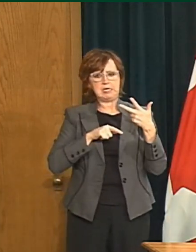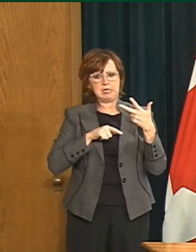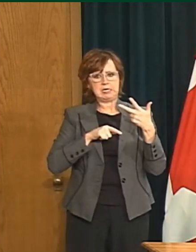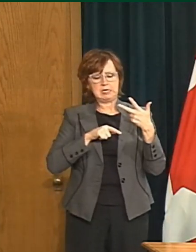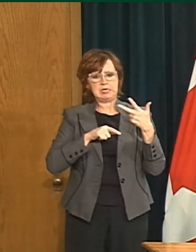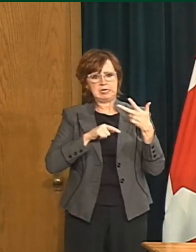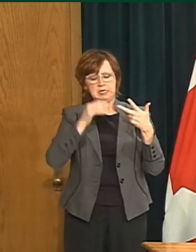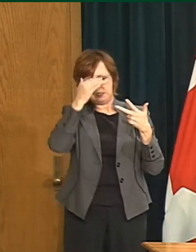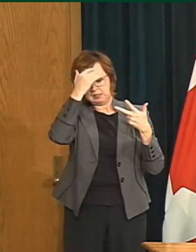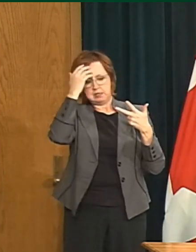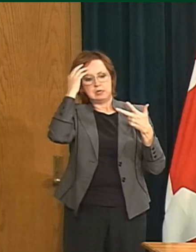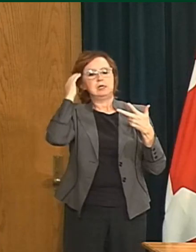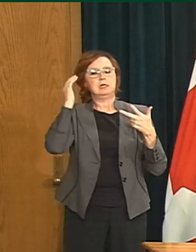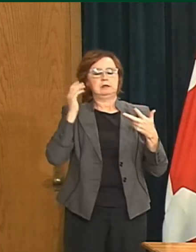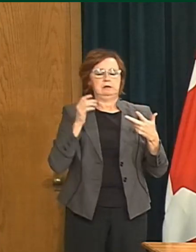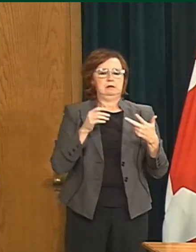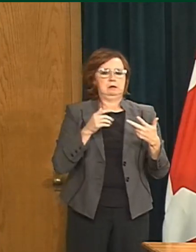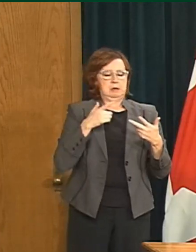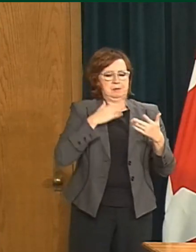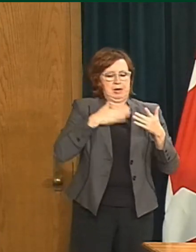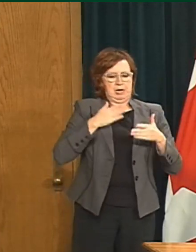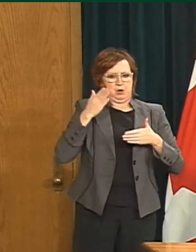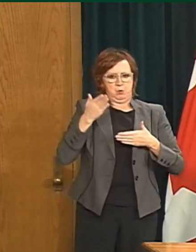It is very critical that we minimize